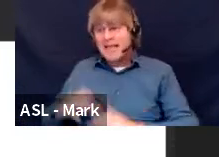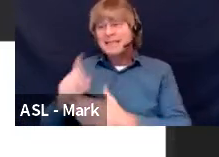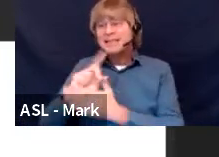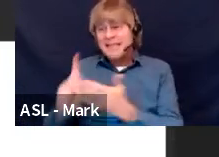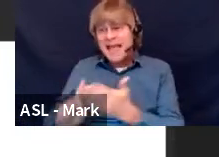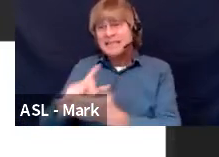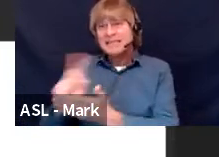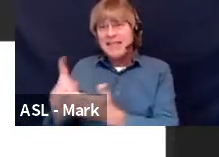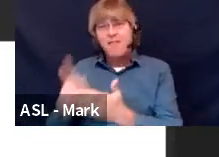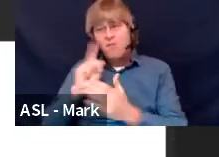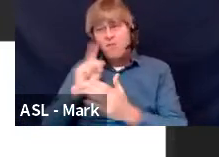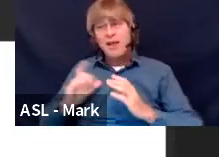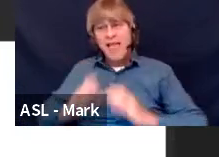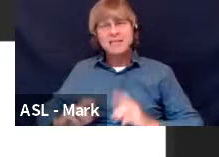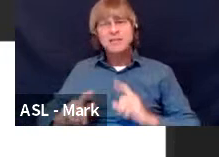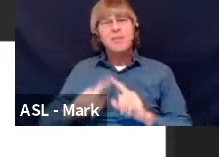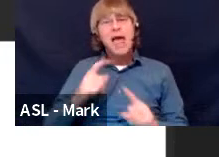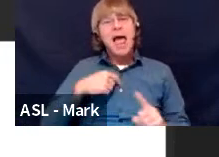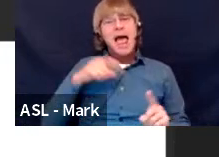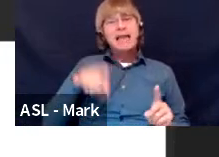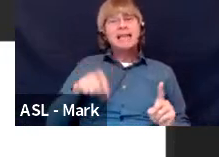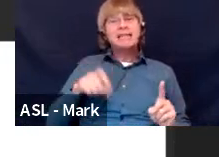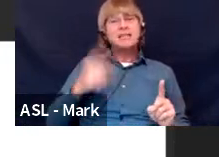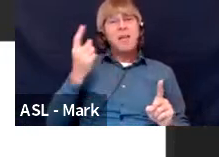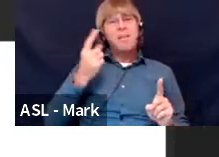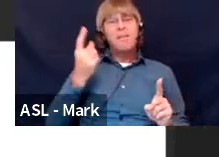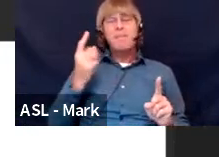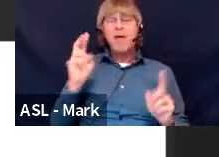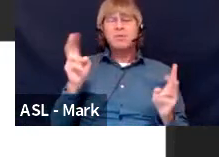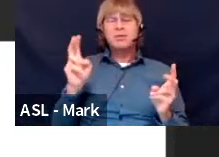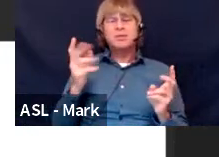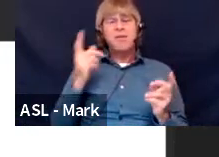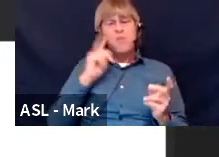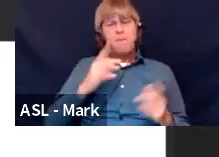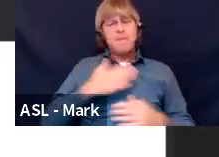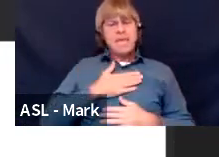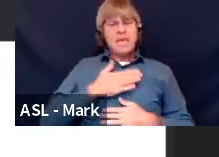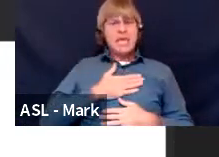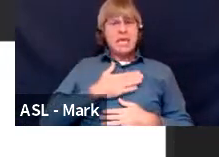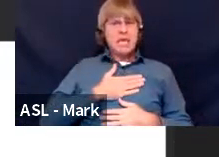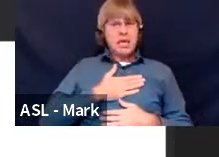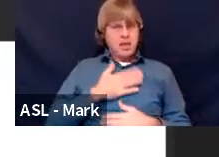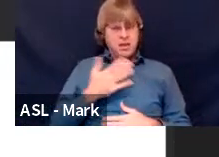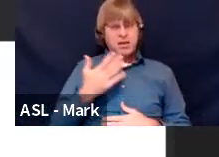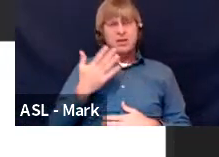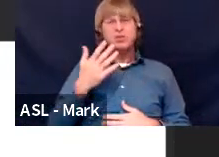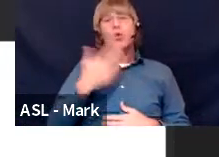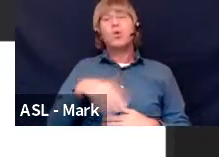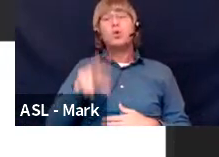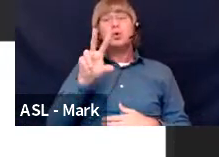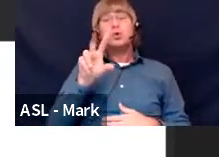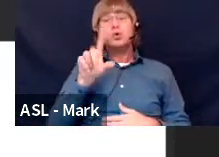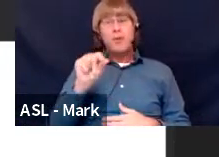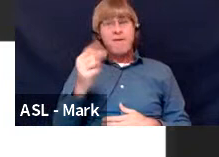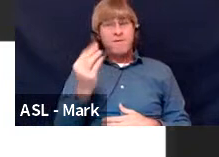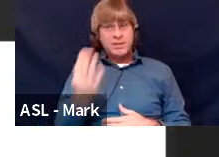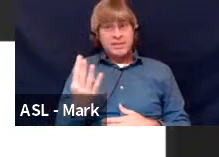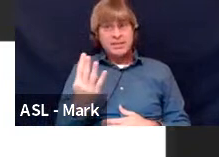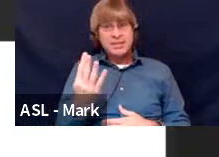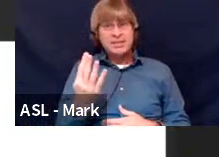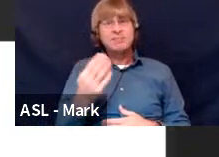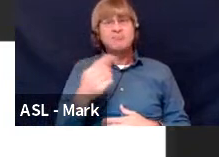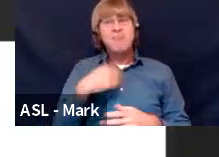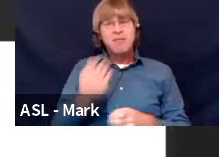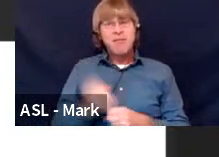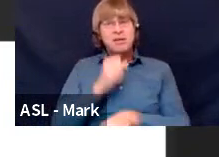designed, but I needed something that was for me. And so in 2014, I got